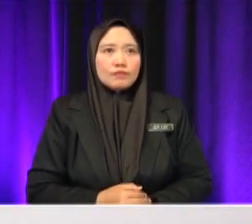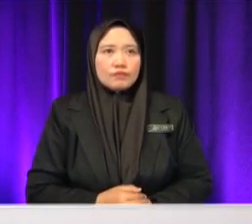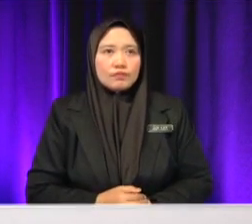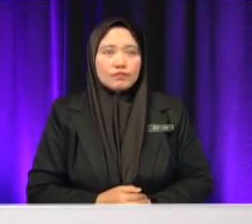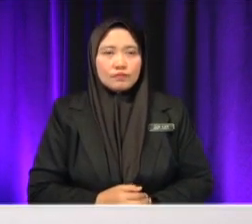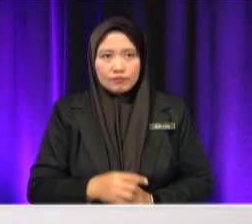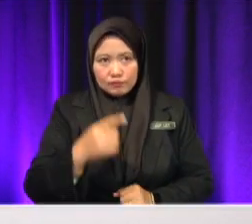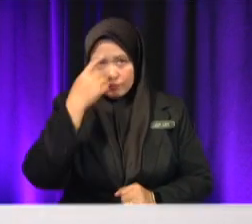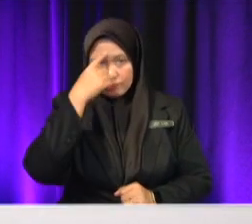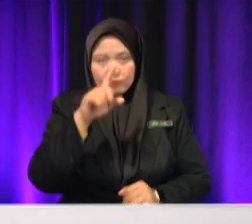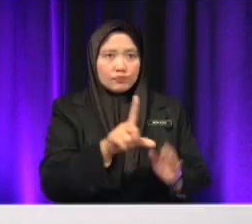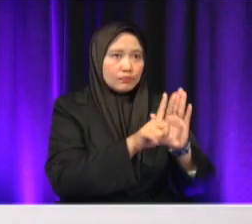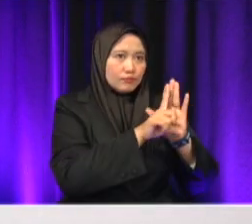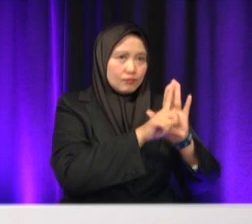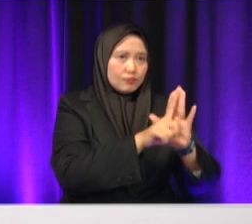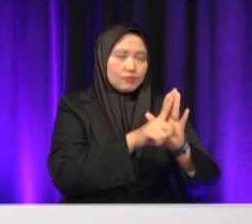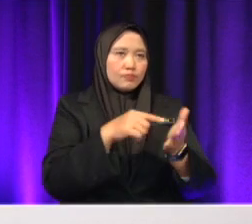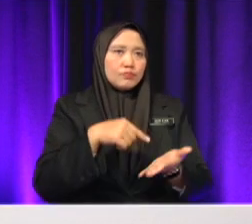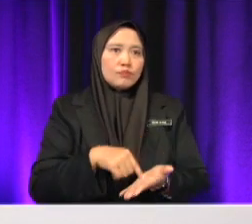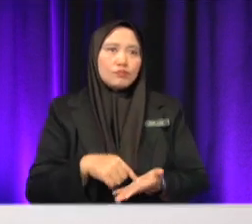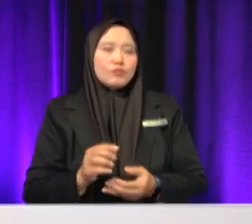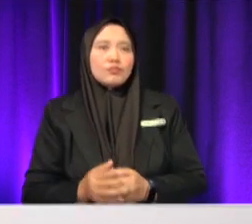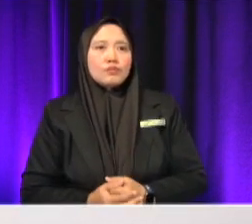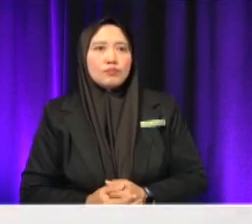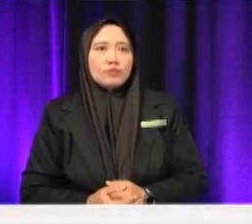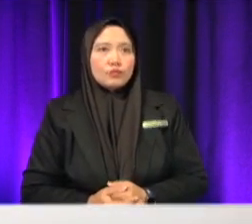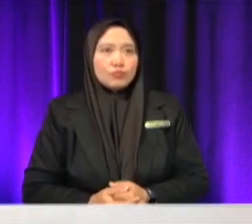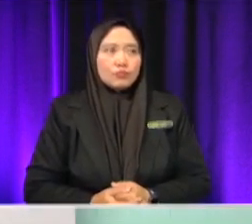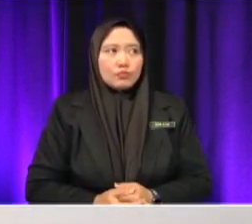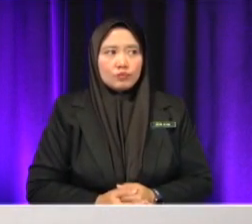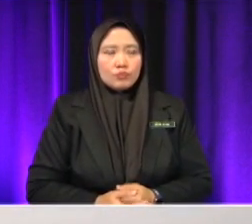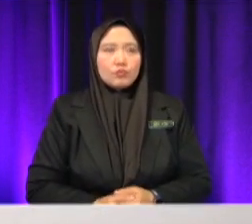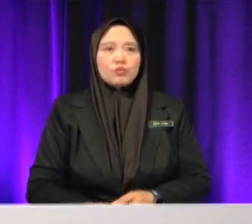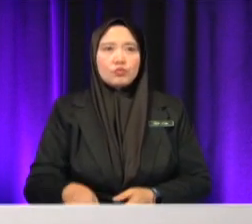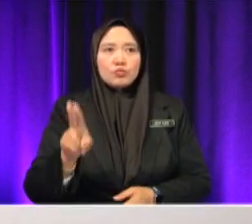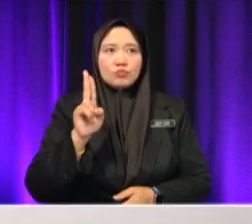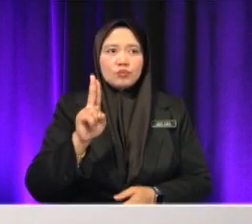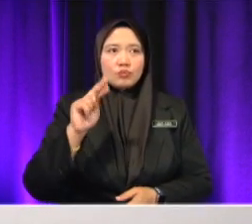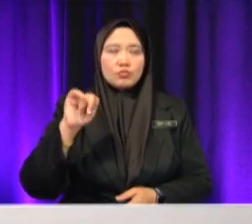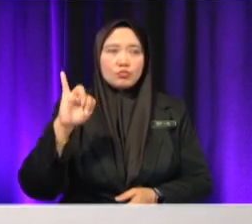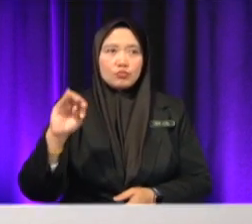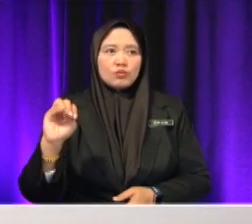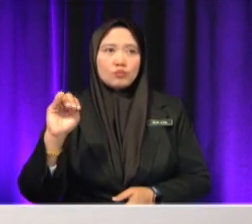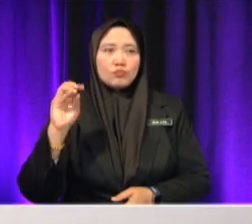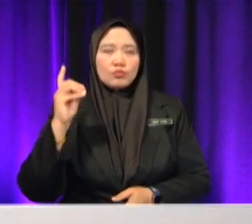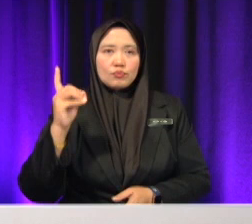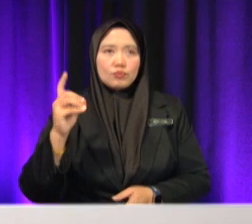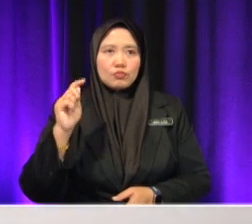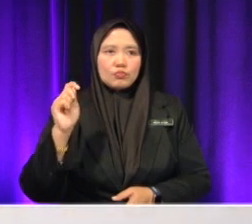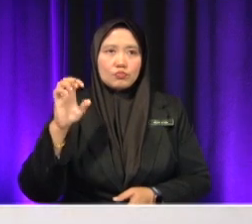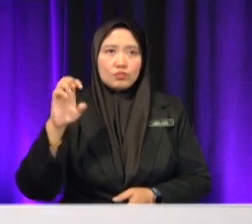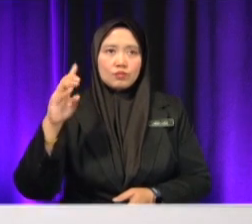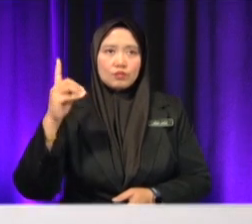So the logo of an adult and a child is the UNICEF, which is the United Nations Children's Fund. I believe